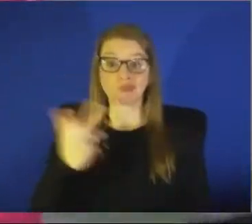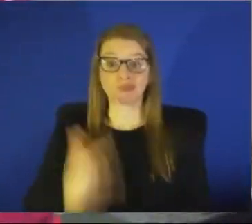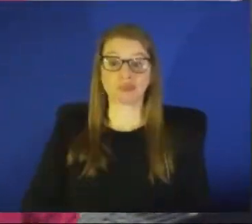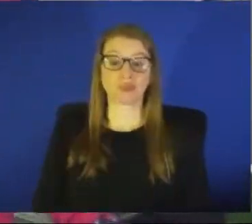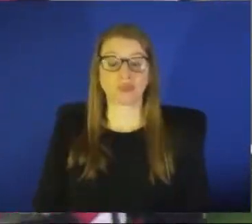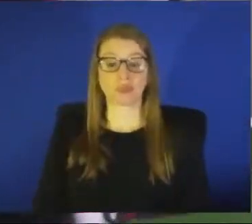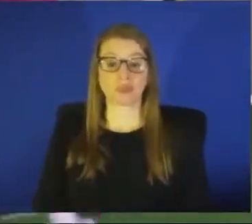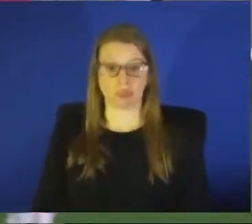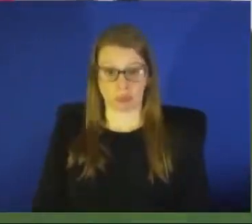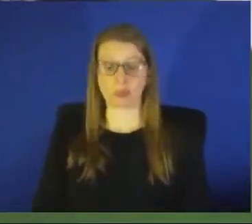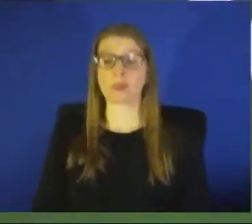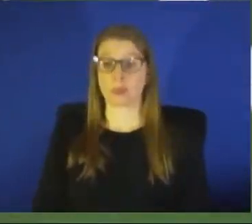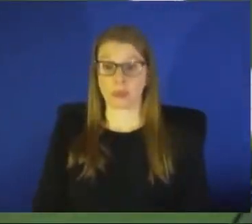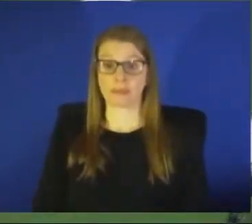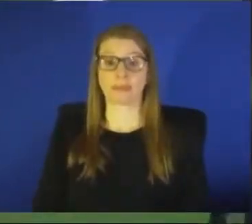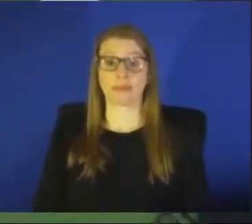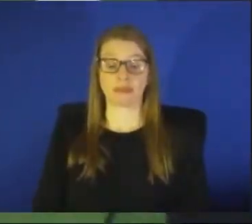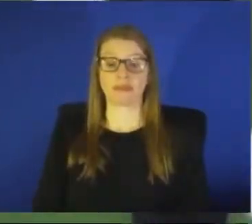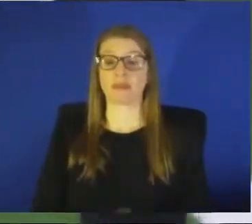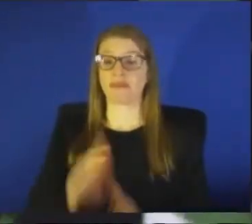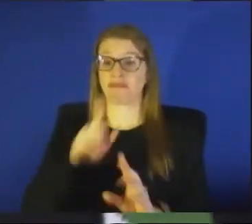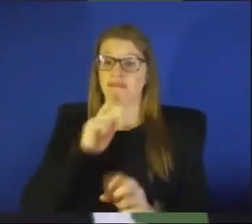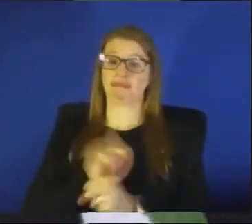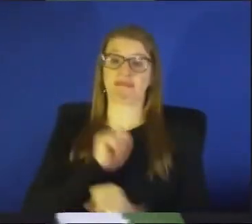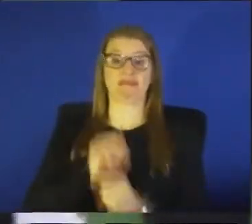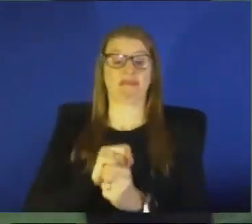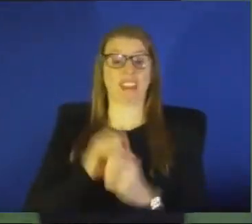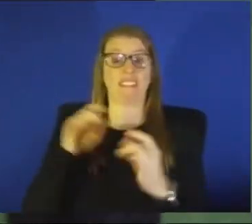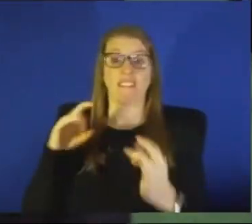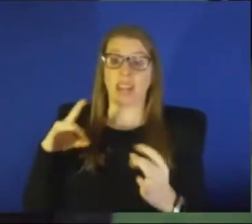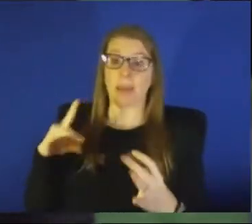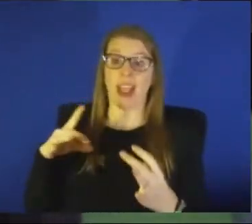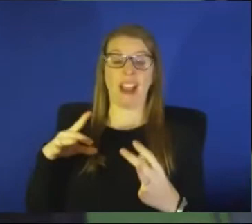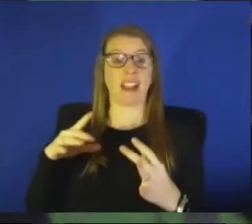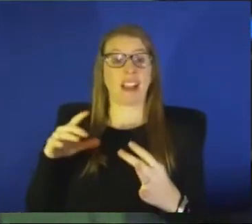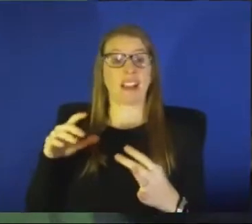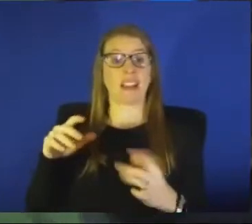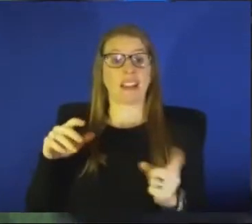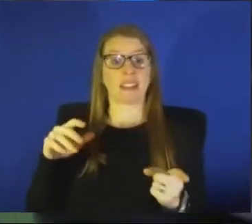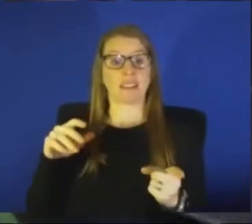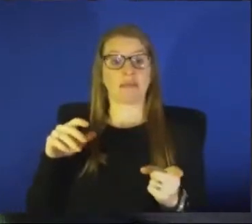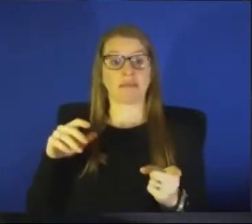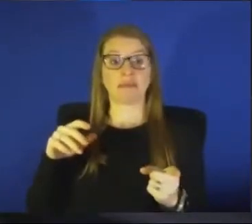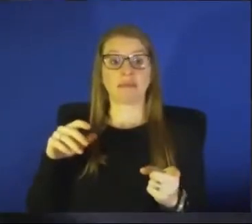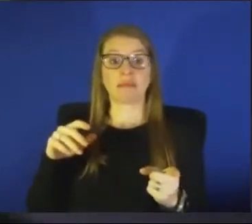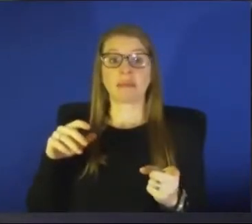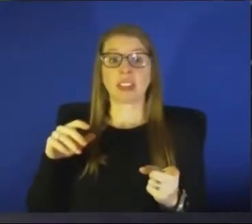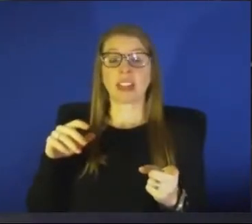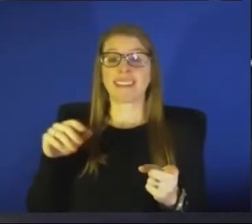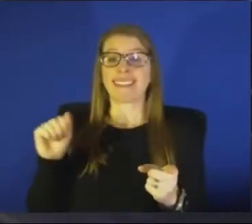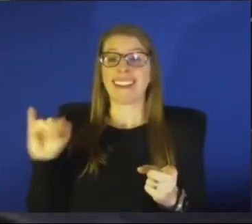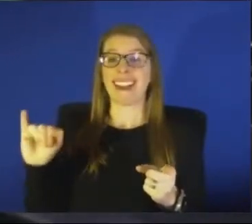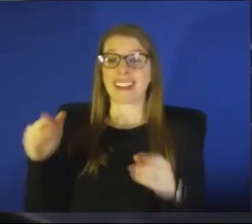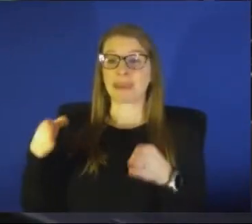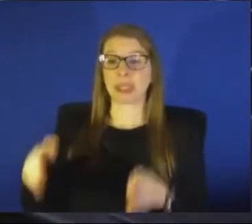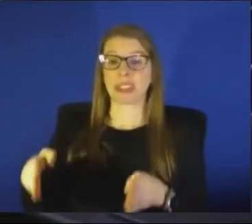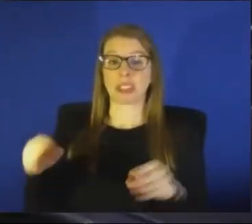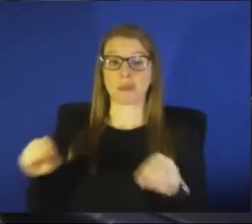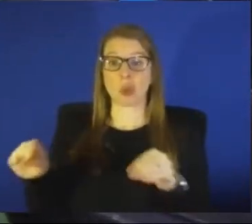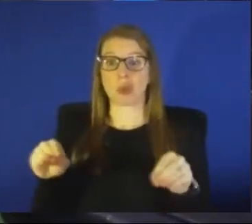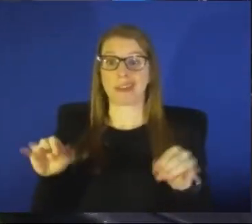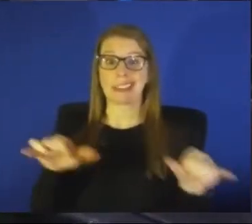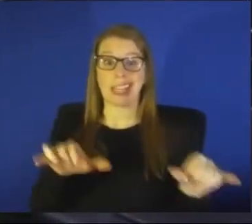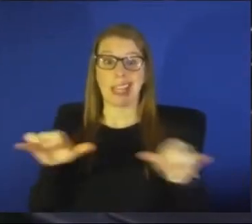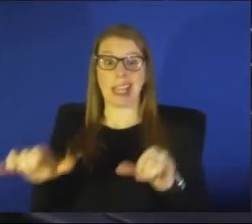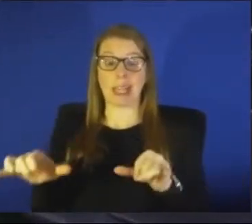us real feedback. You can see her avatar is moving as she moves. And we've got some tile metrics up here. So after she takes a